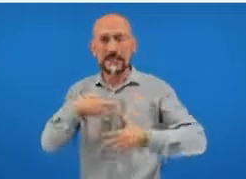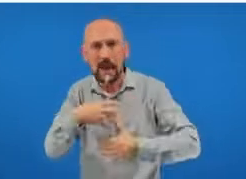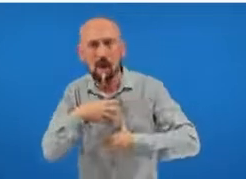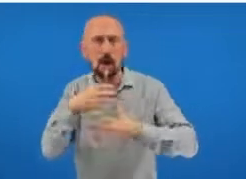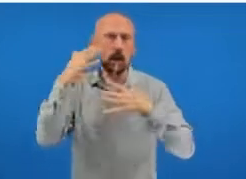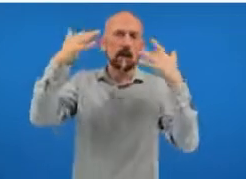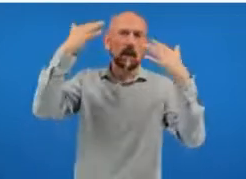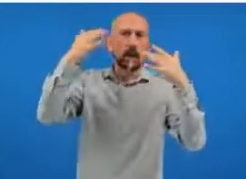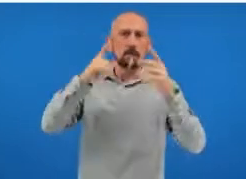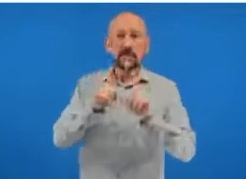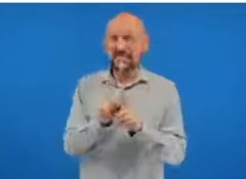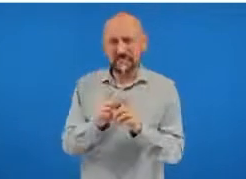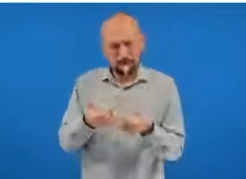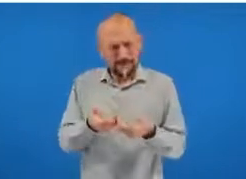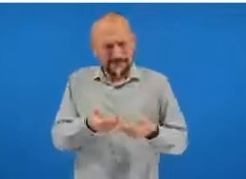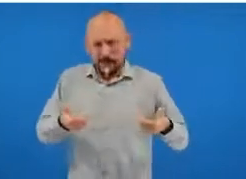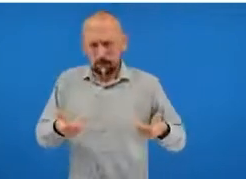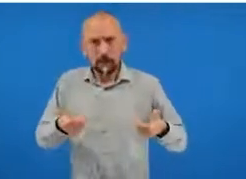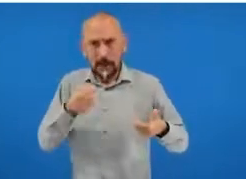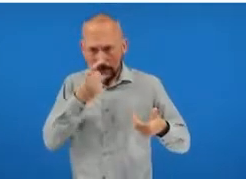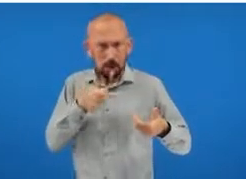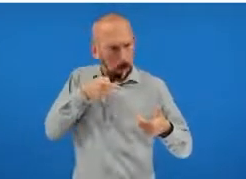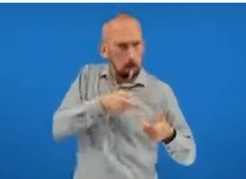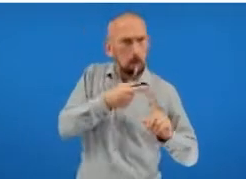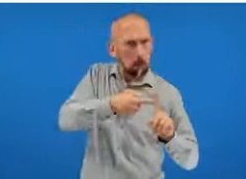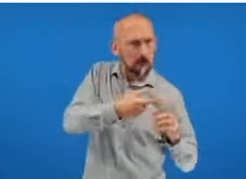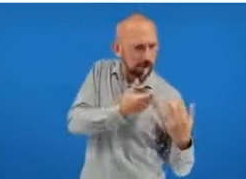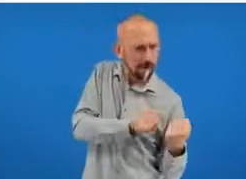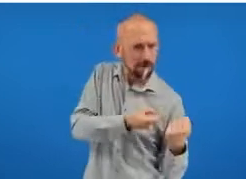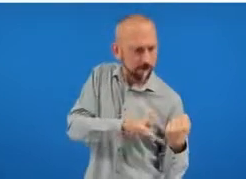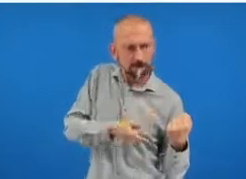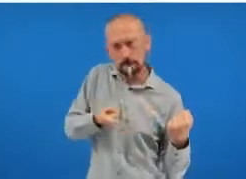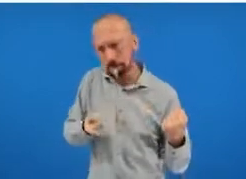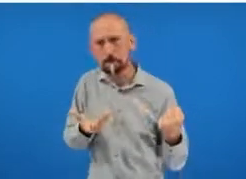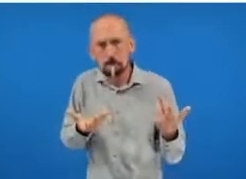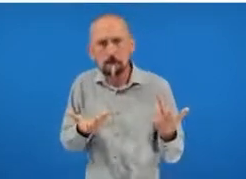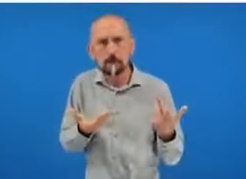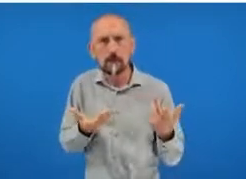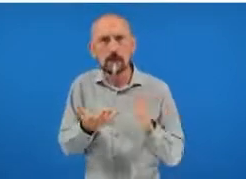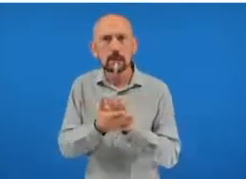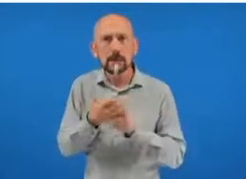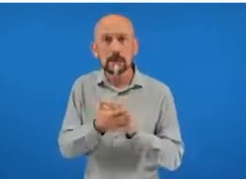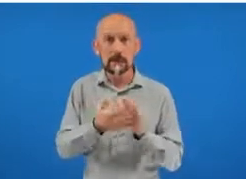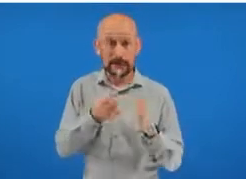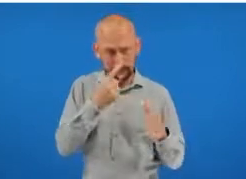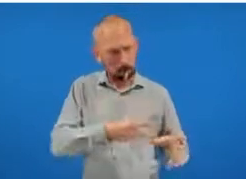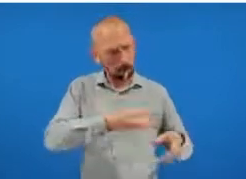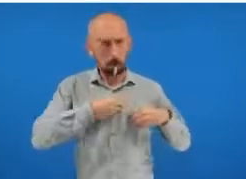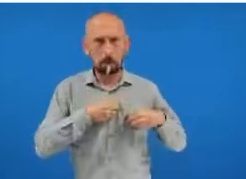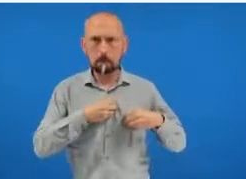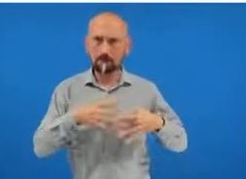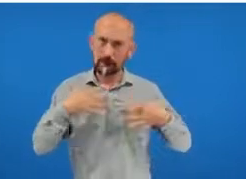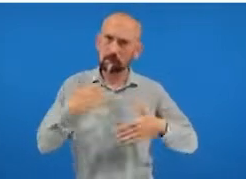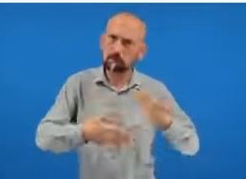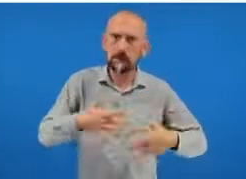take positives out of the other areas of my life that I'm still being successful in. And interestingly,